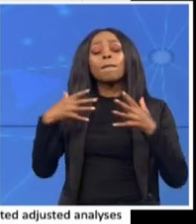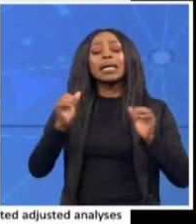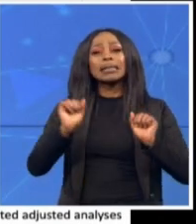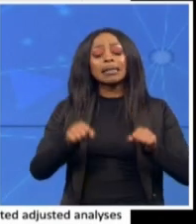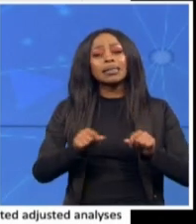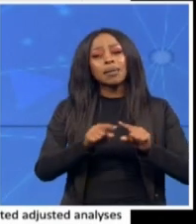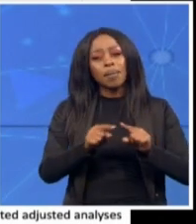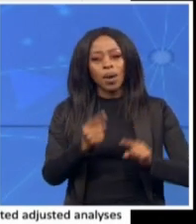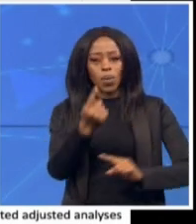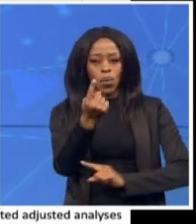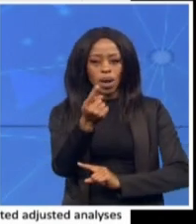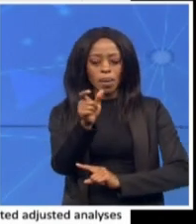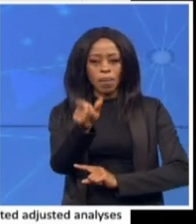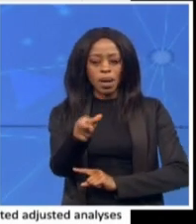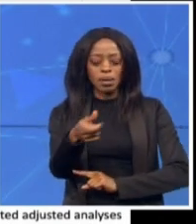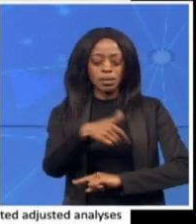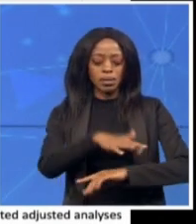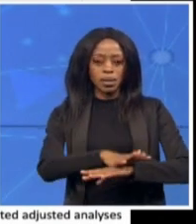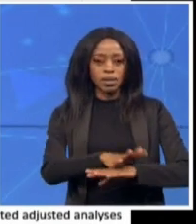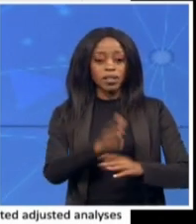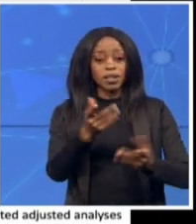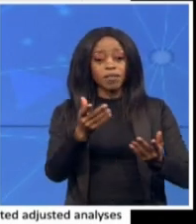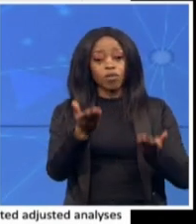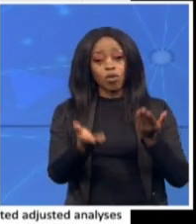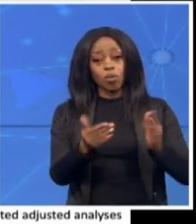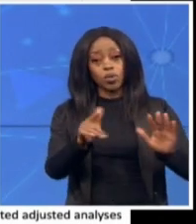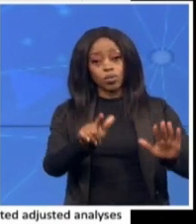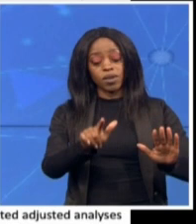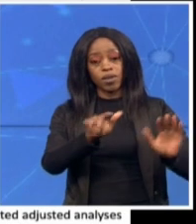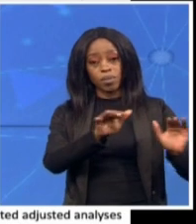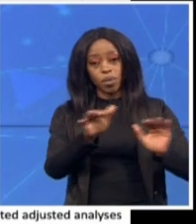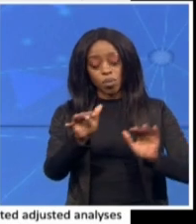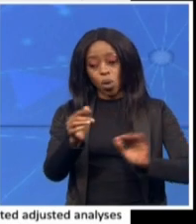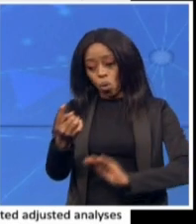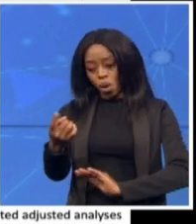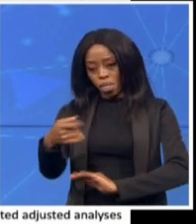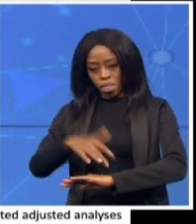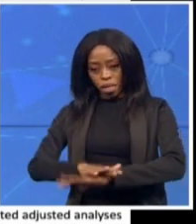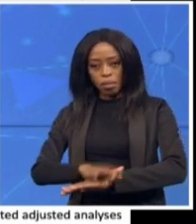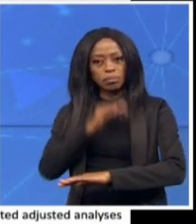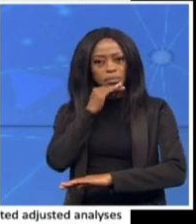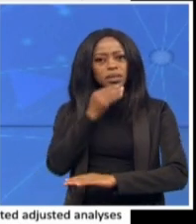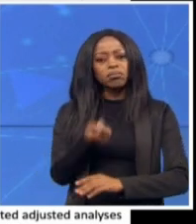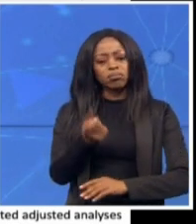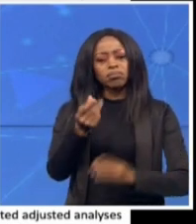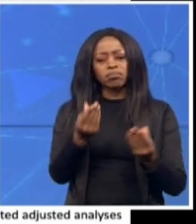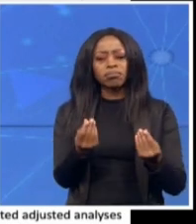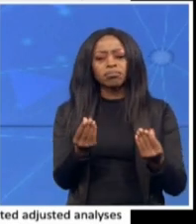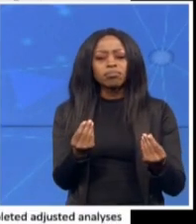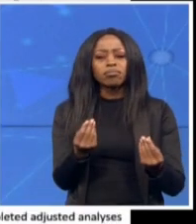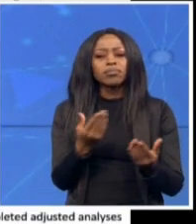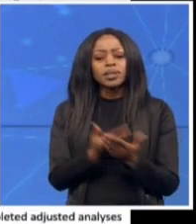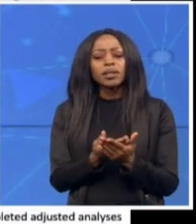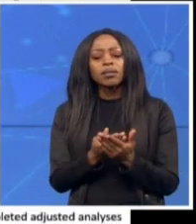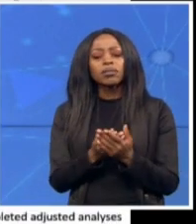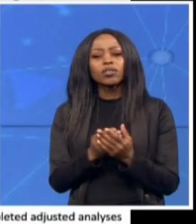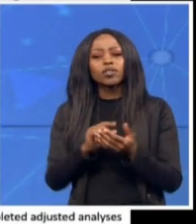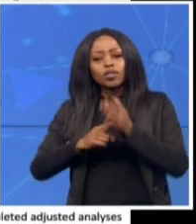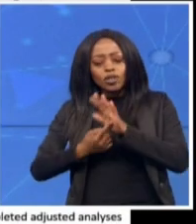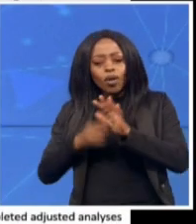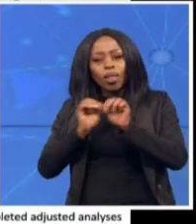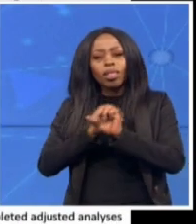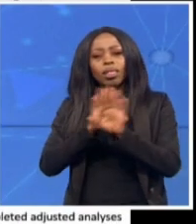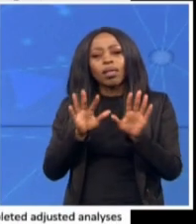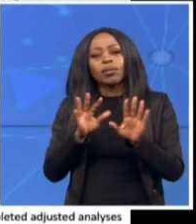7. So it really just shows you that the small numbers can give a big percentage increase, but it is a single death. If we look then